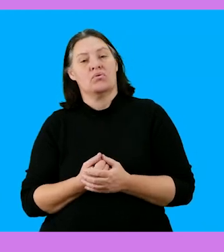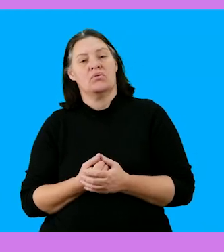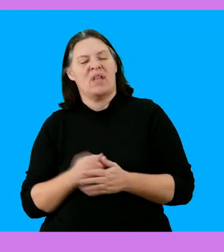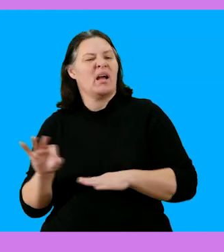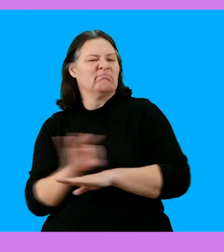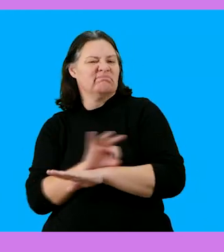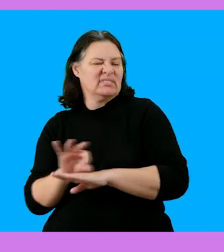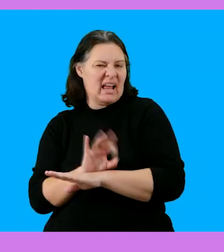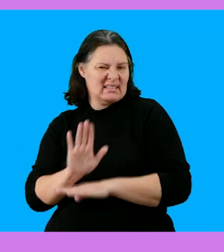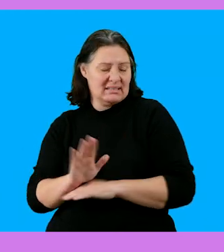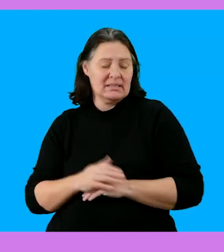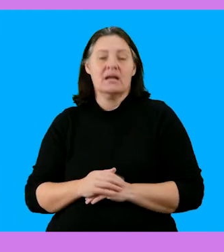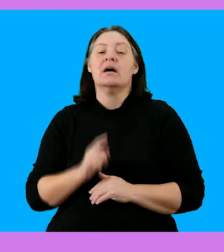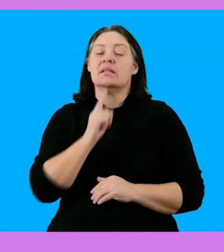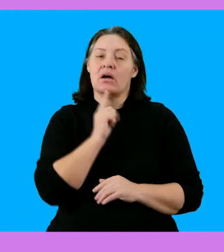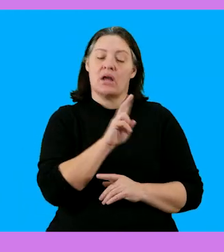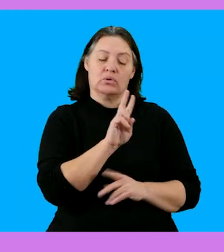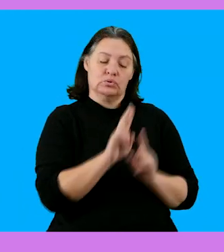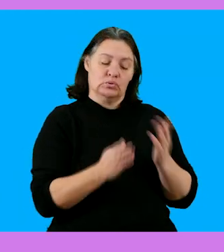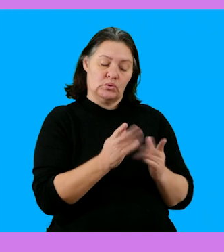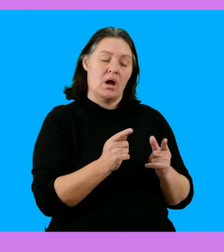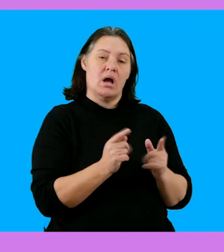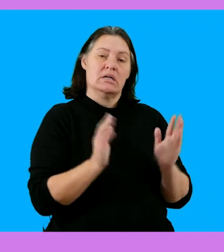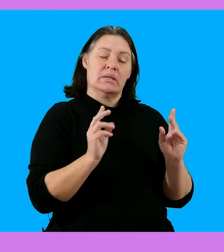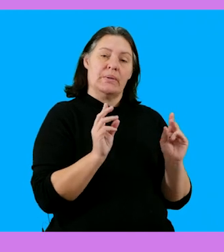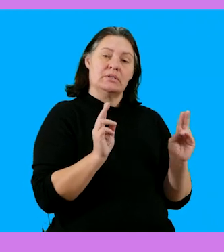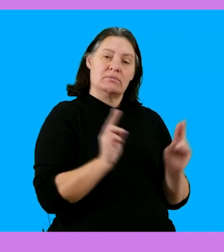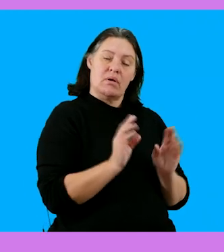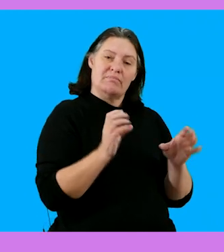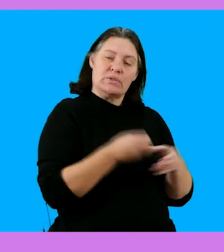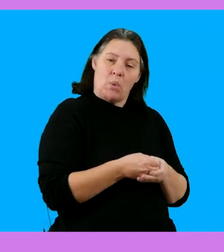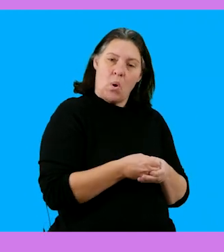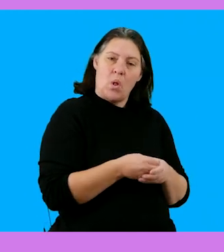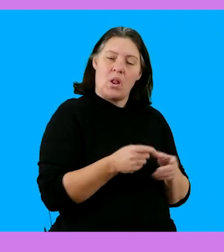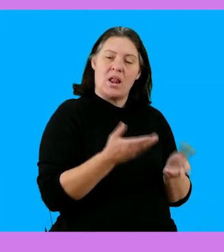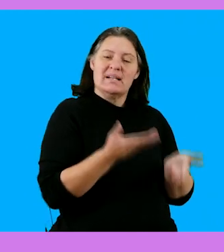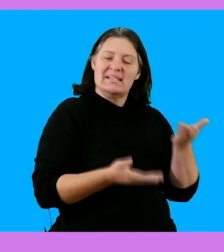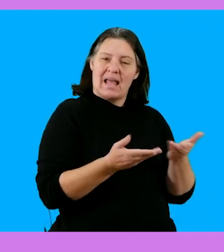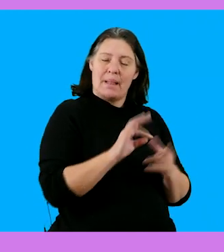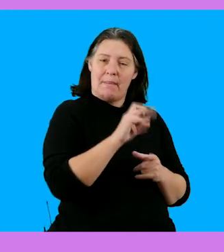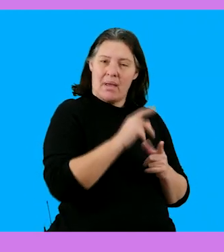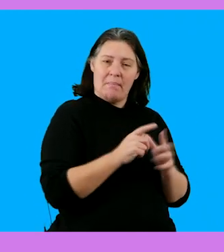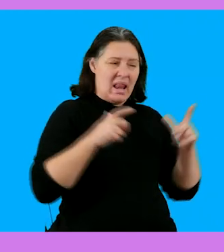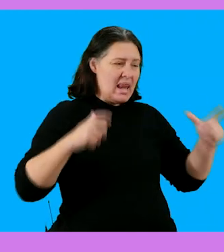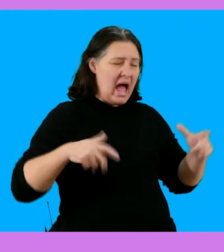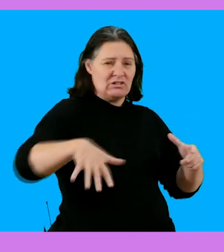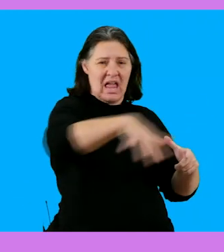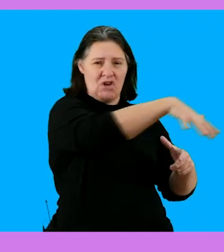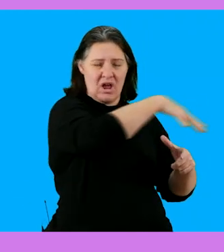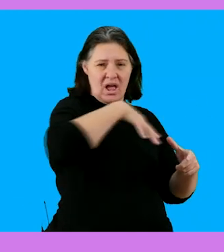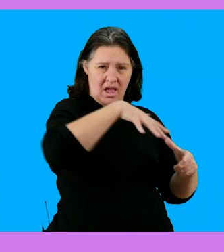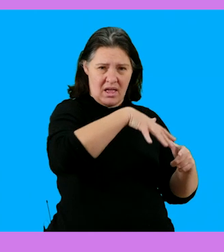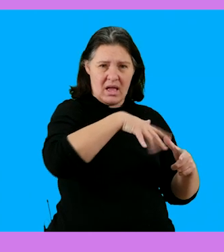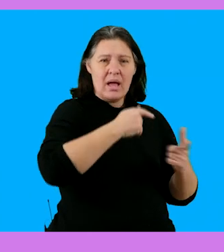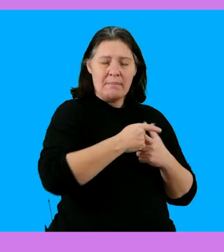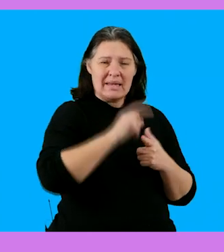also differentiate between two types of scale. Your small scale map, that shows large areas, right, of land